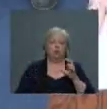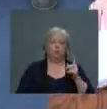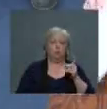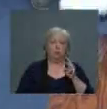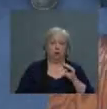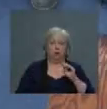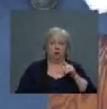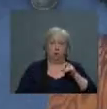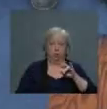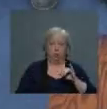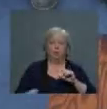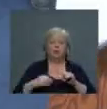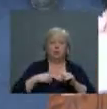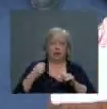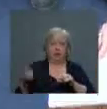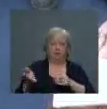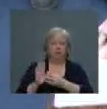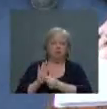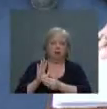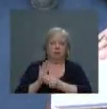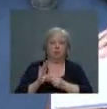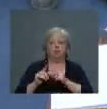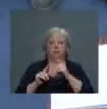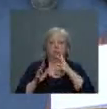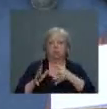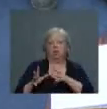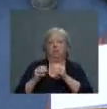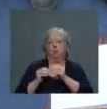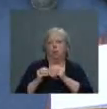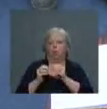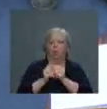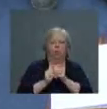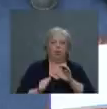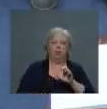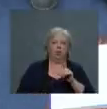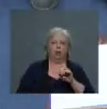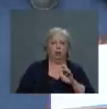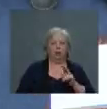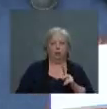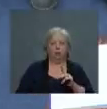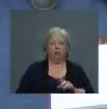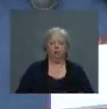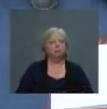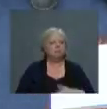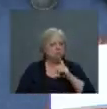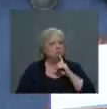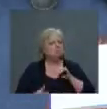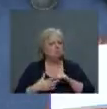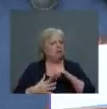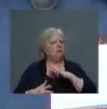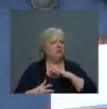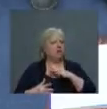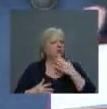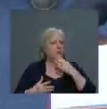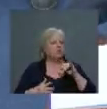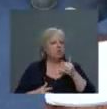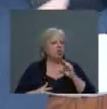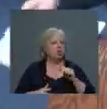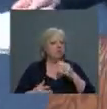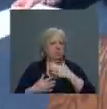some copies here that I'll leave with the clerk if y'all want to see those. Sure, that'd be fine if you would, please, Jim.